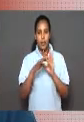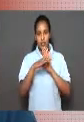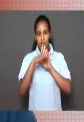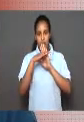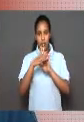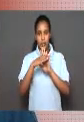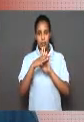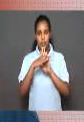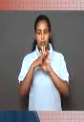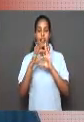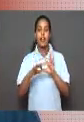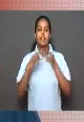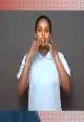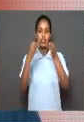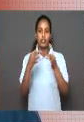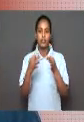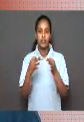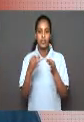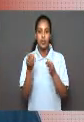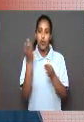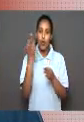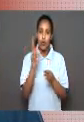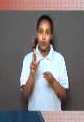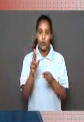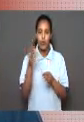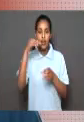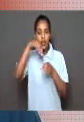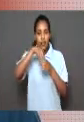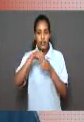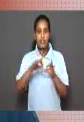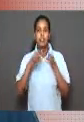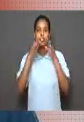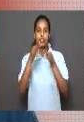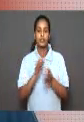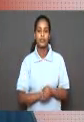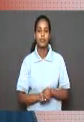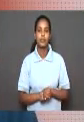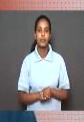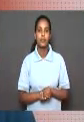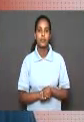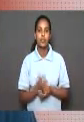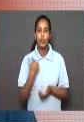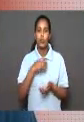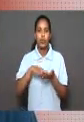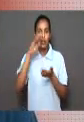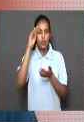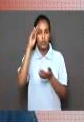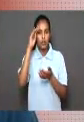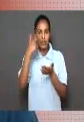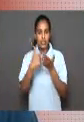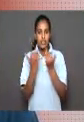representative, transition, or inner transition. We learned what